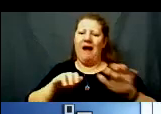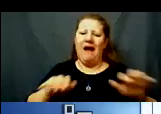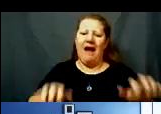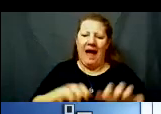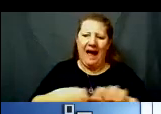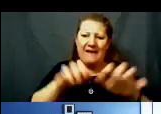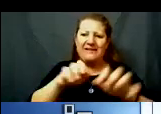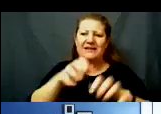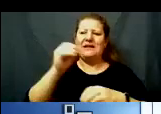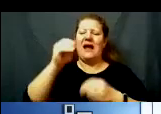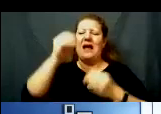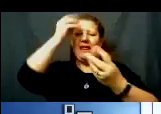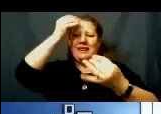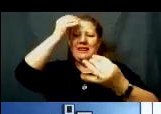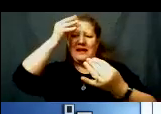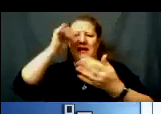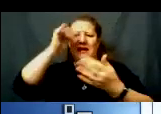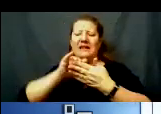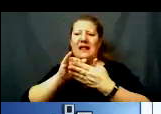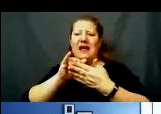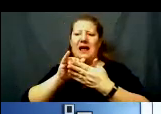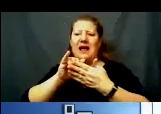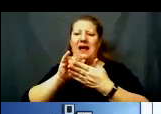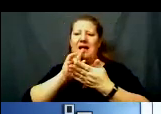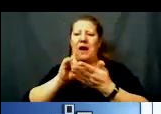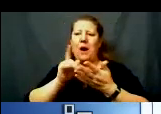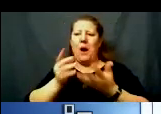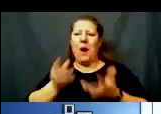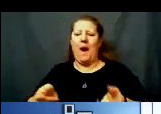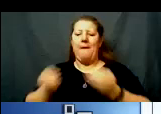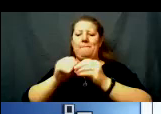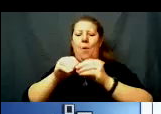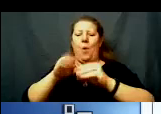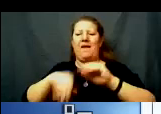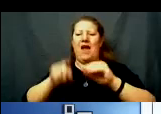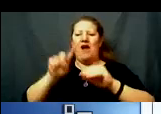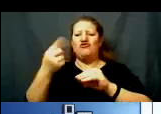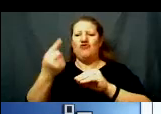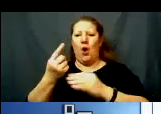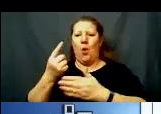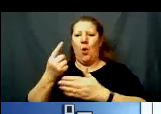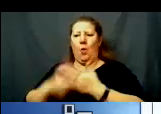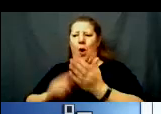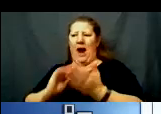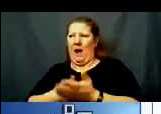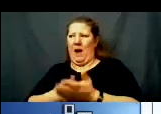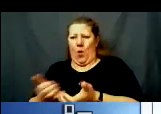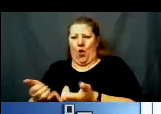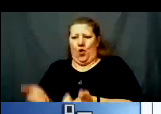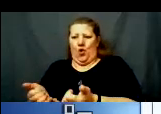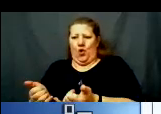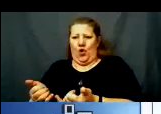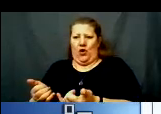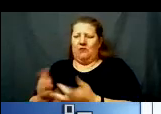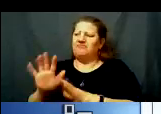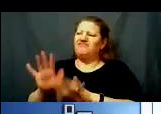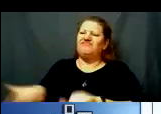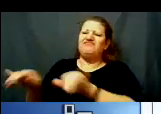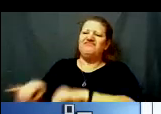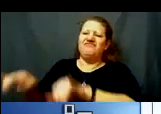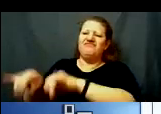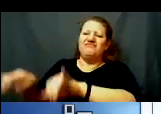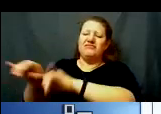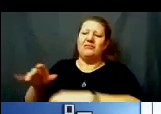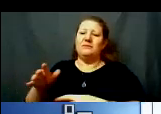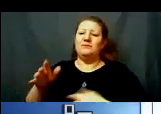that moves beyond the existing policy framework and infrastructure that we have currently in the United States. And by that, I mean,